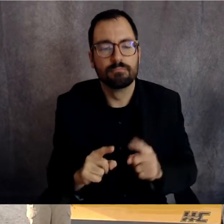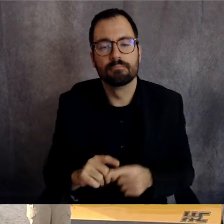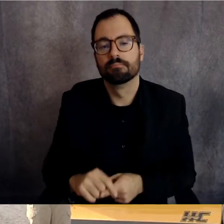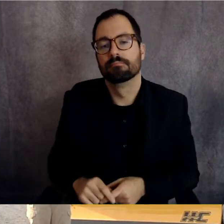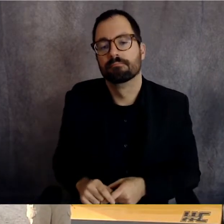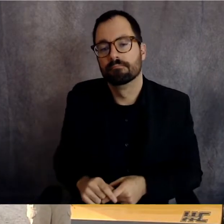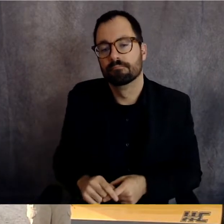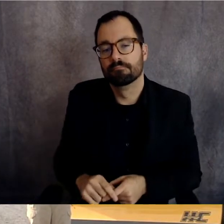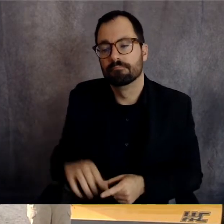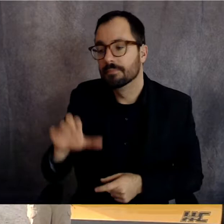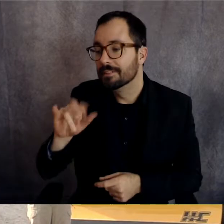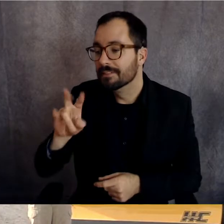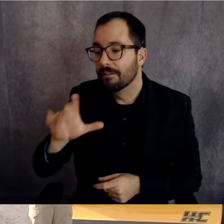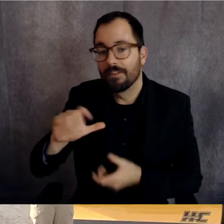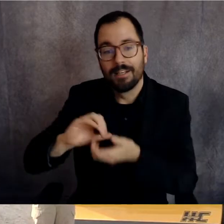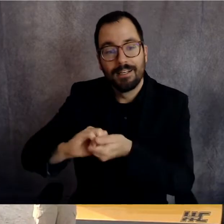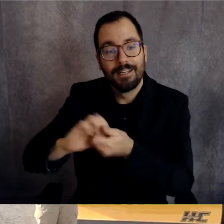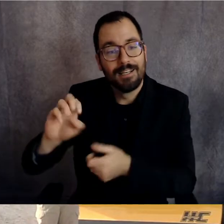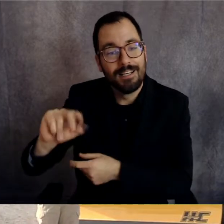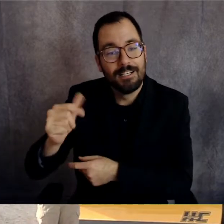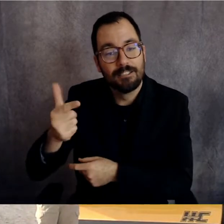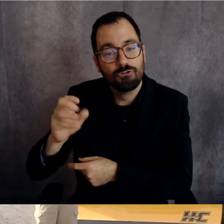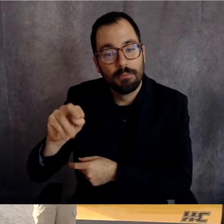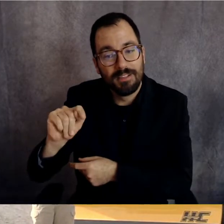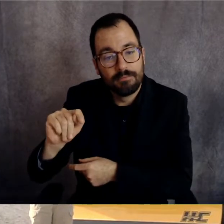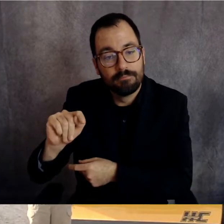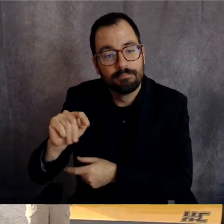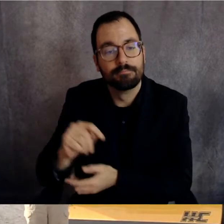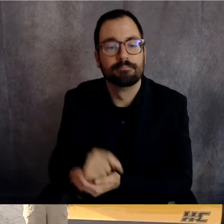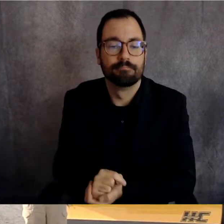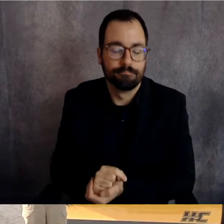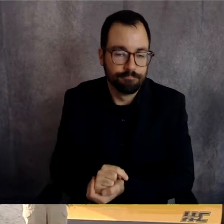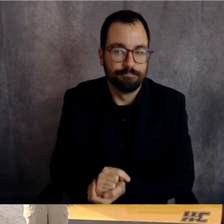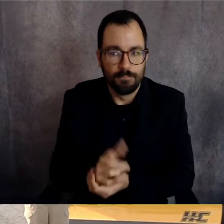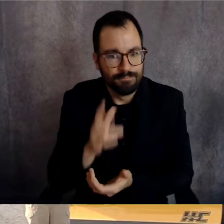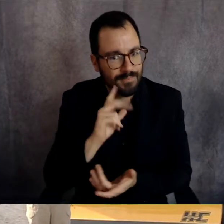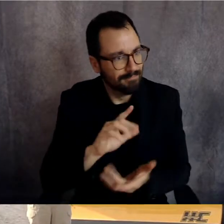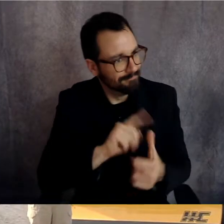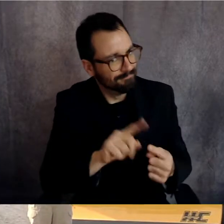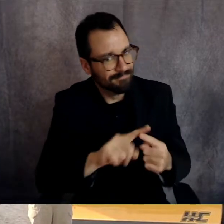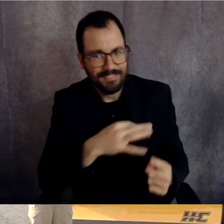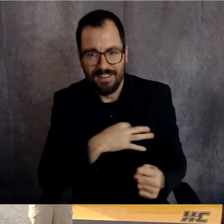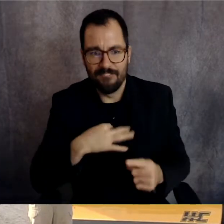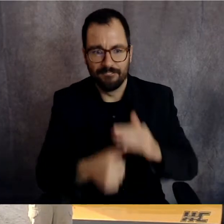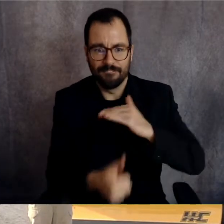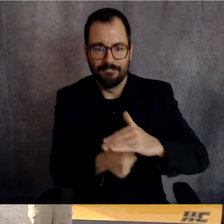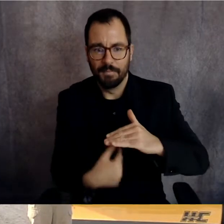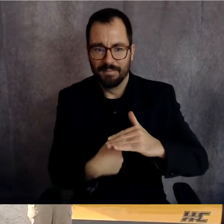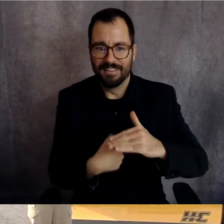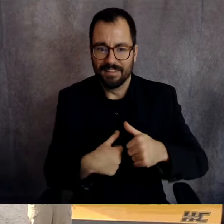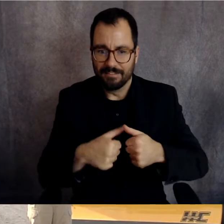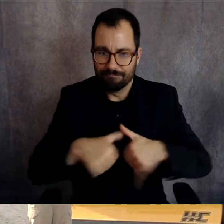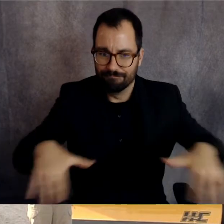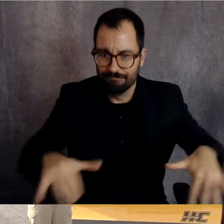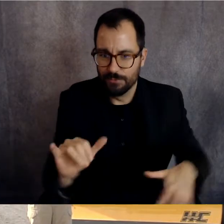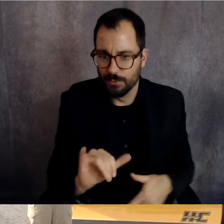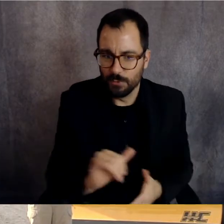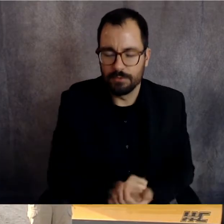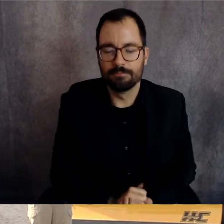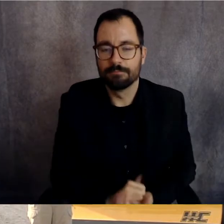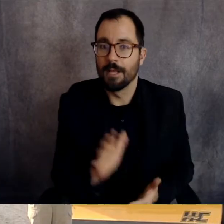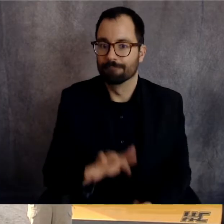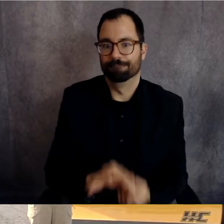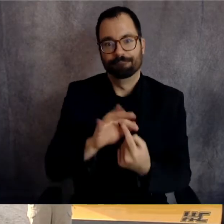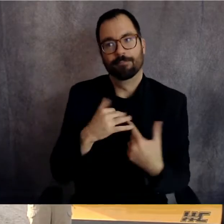Engagement Chief Jerome Smith. I want to thank them all for their work as well here in the city. I want to wish a special happy